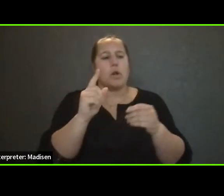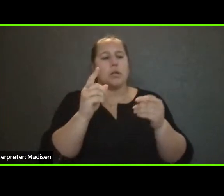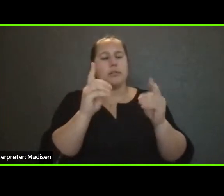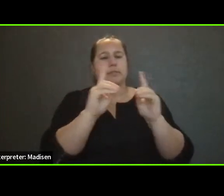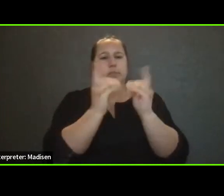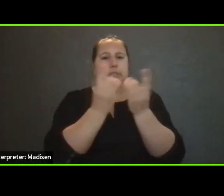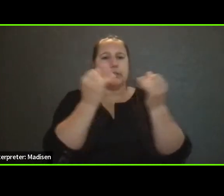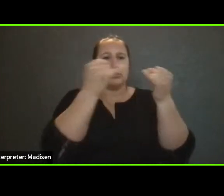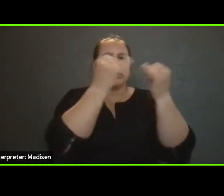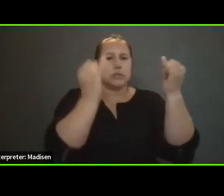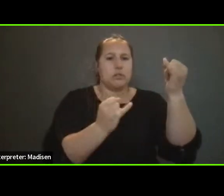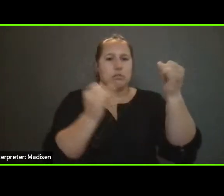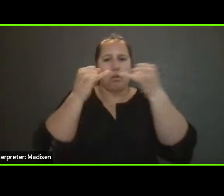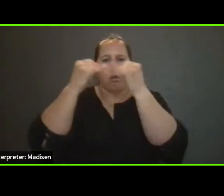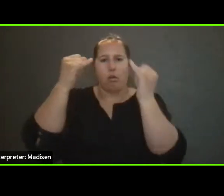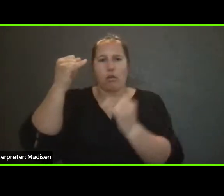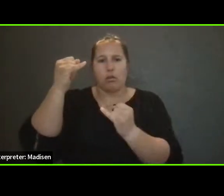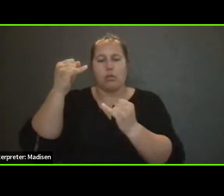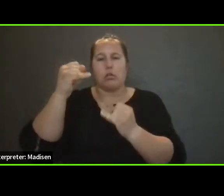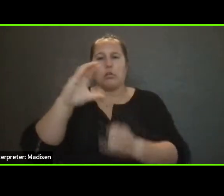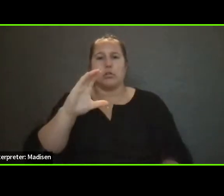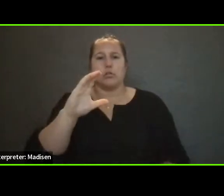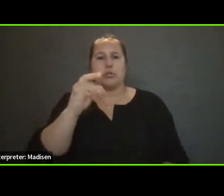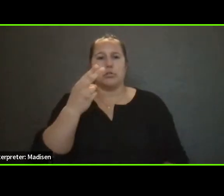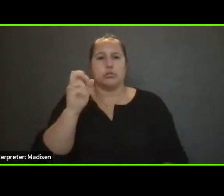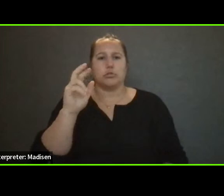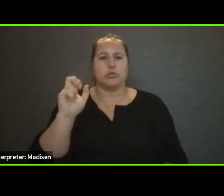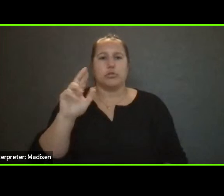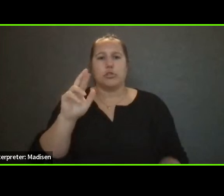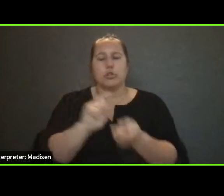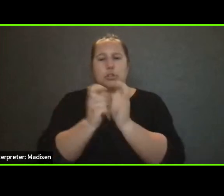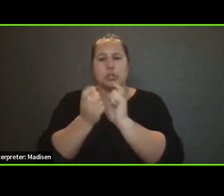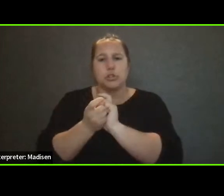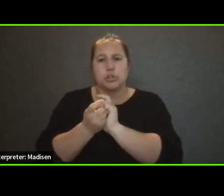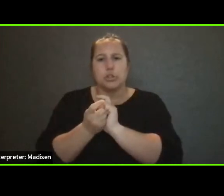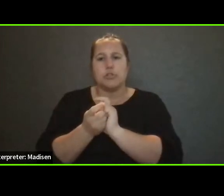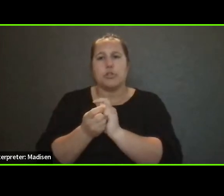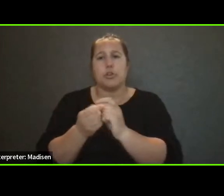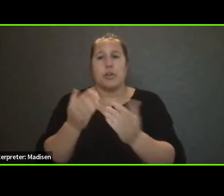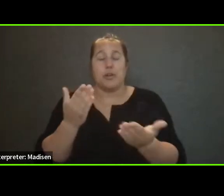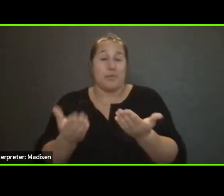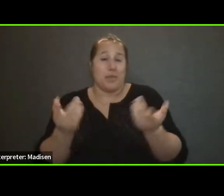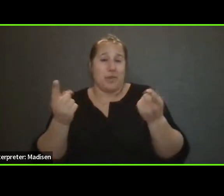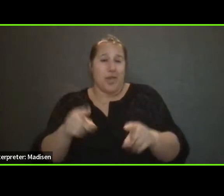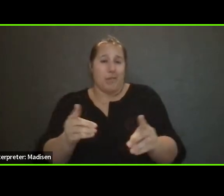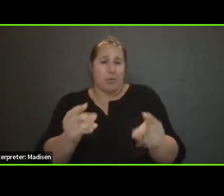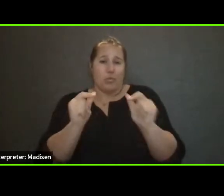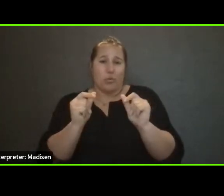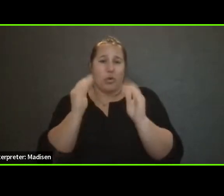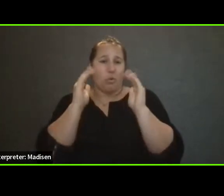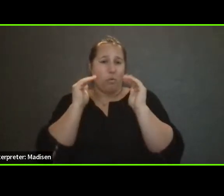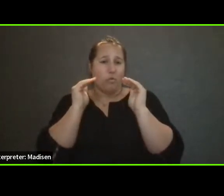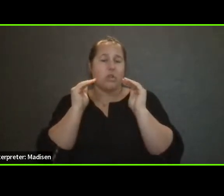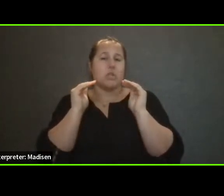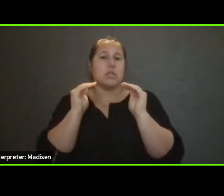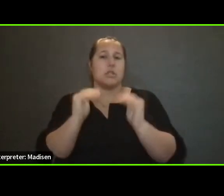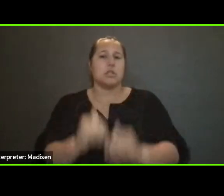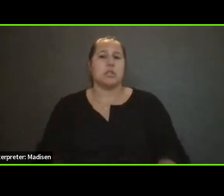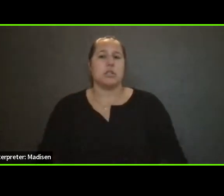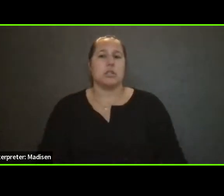we need a few things to happen before it can happen. Hopefully it can happen relatively quickly to have all this